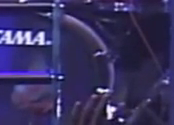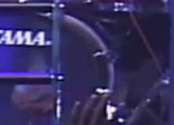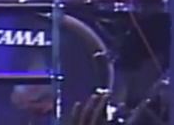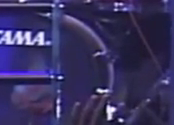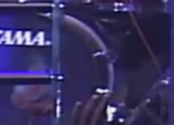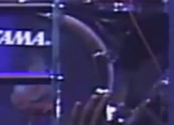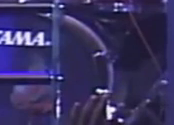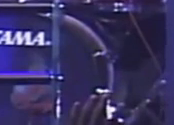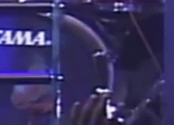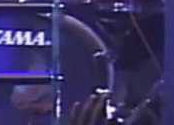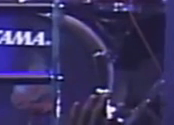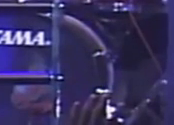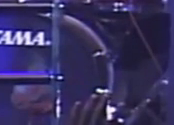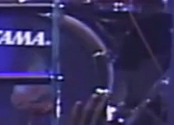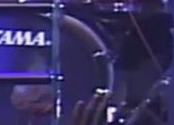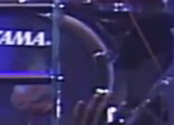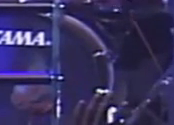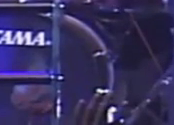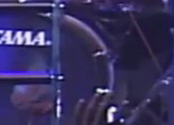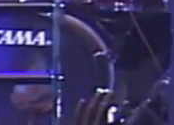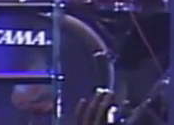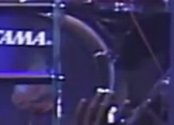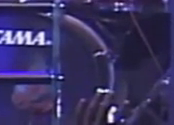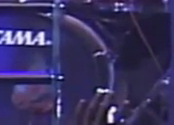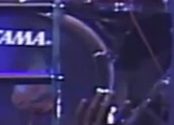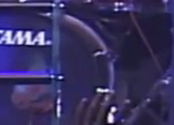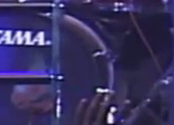in this moment, these